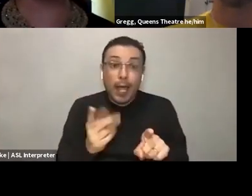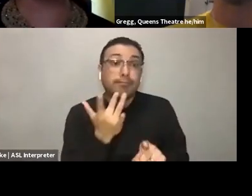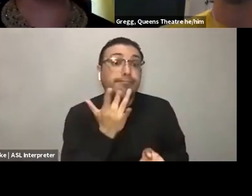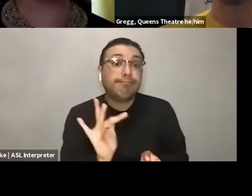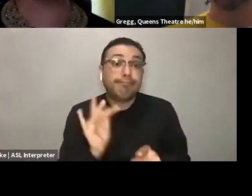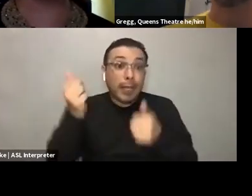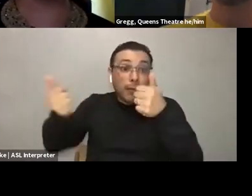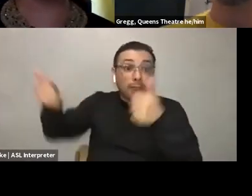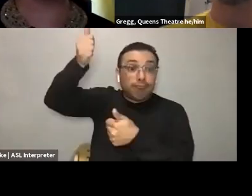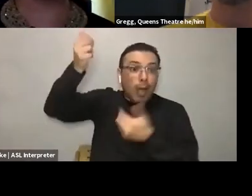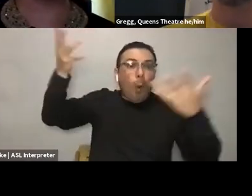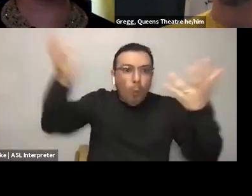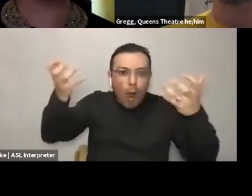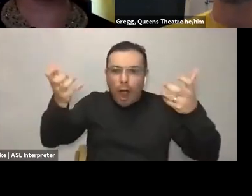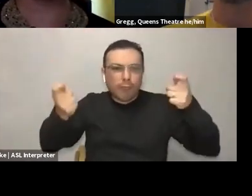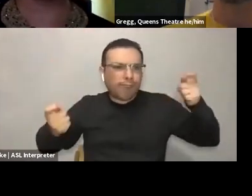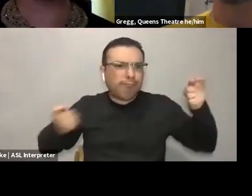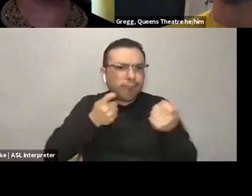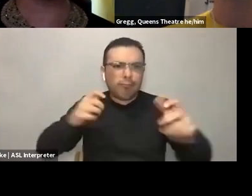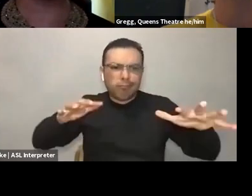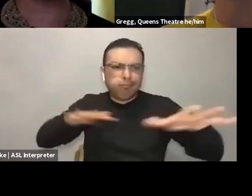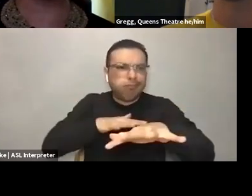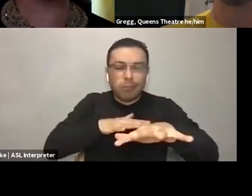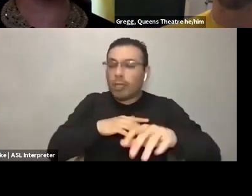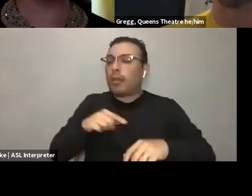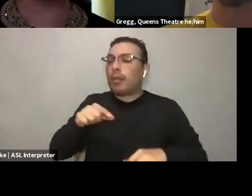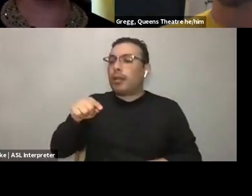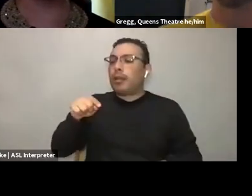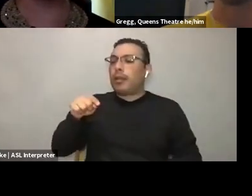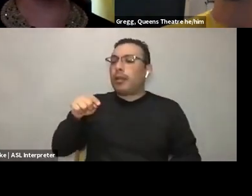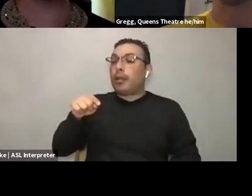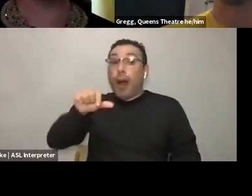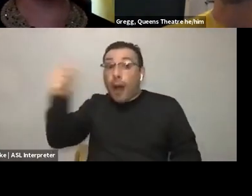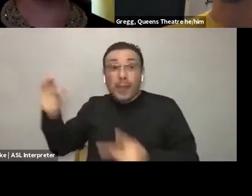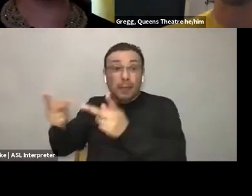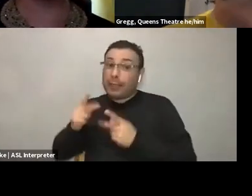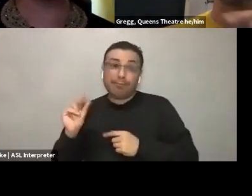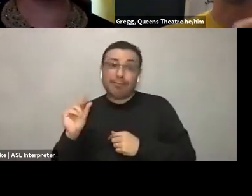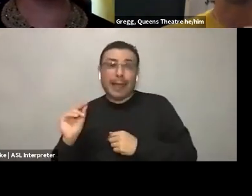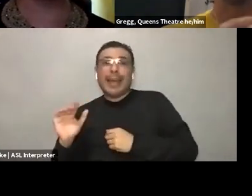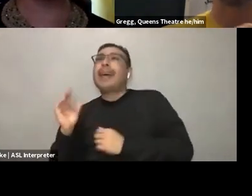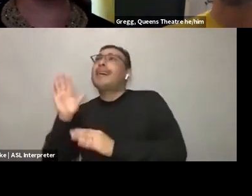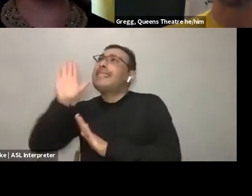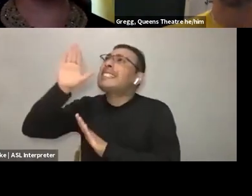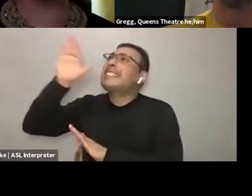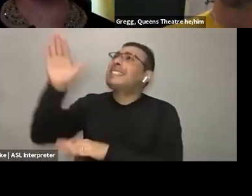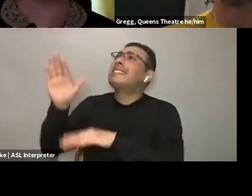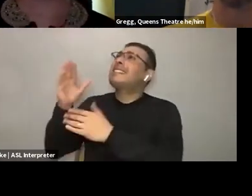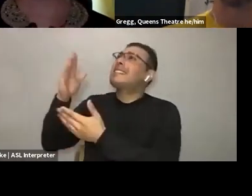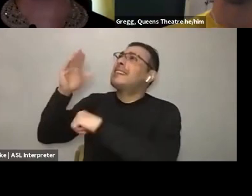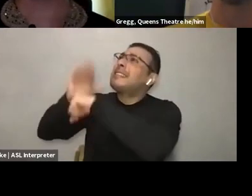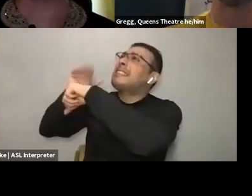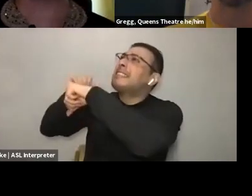change. But again, everyone, uh, hopefully my job and even the, even the initiative theater for all will become